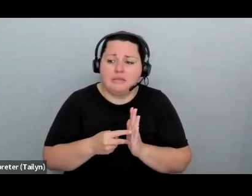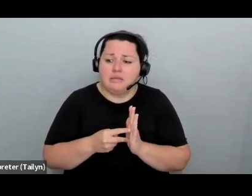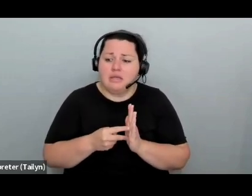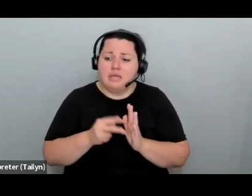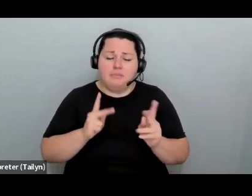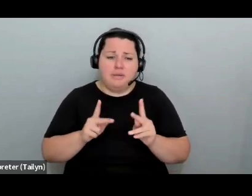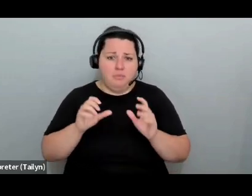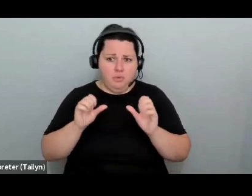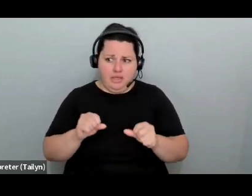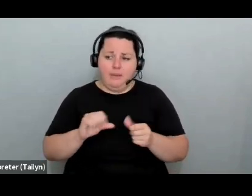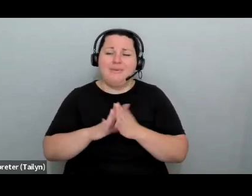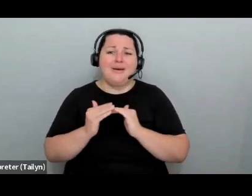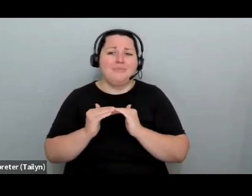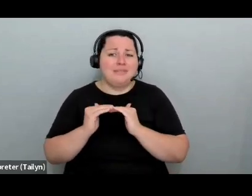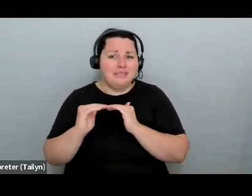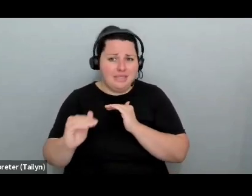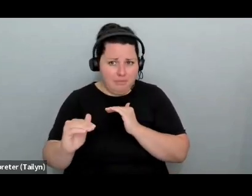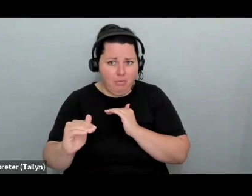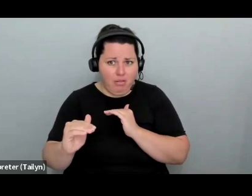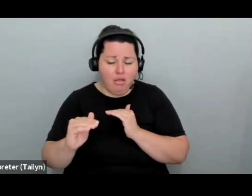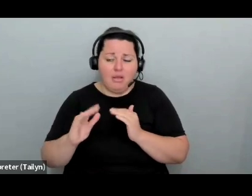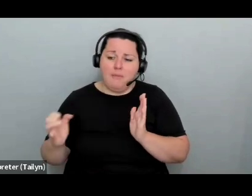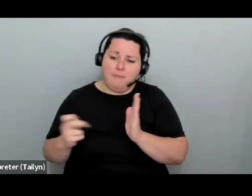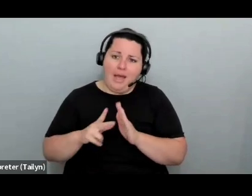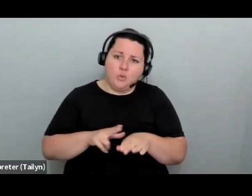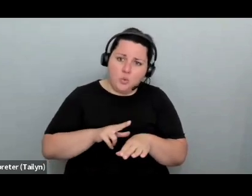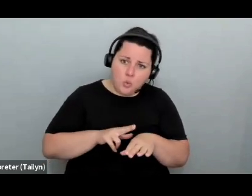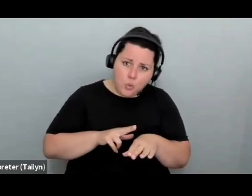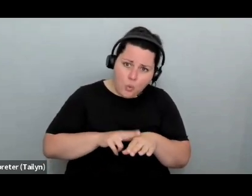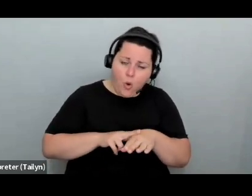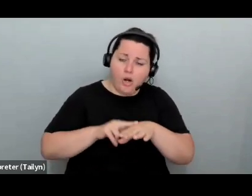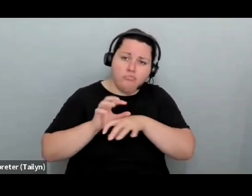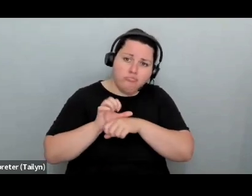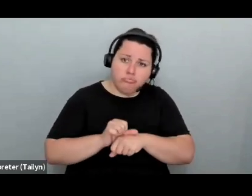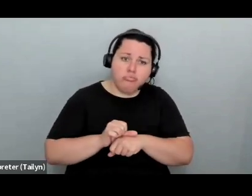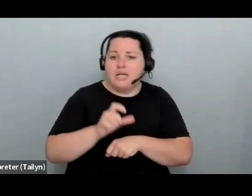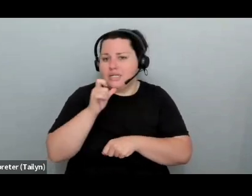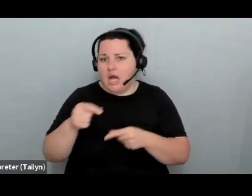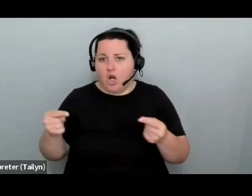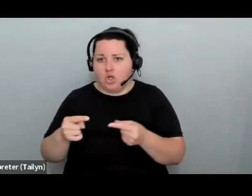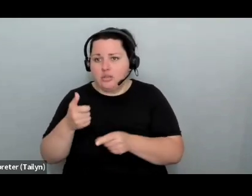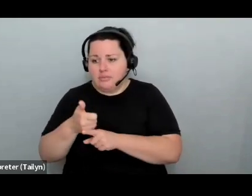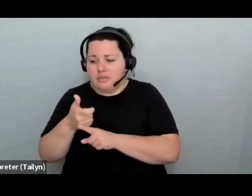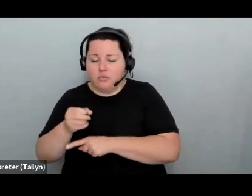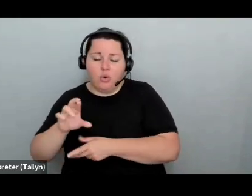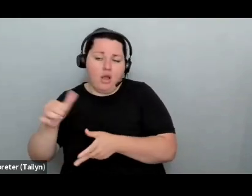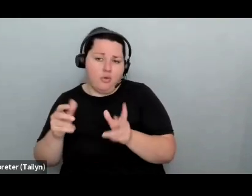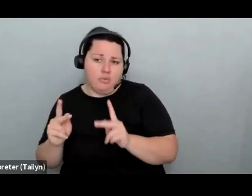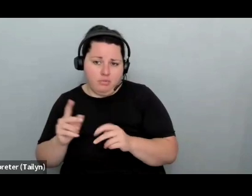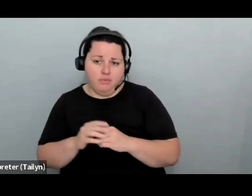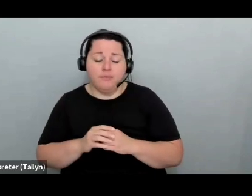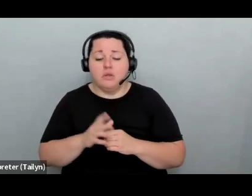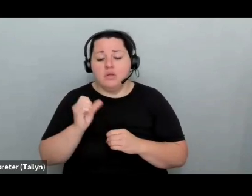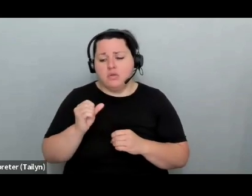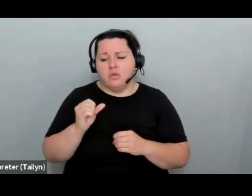can stabilize out and get back to their norm without harming self or harming others. So really looking at how do